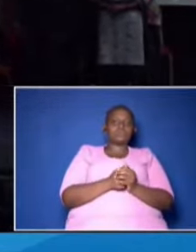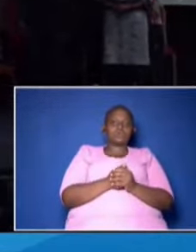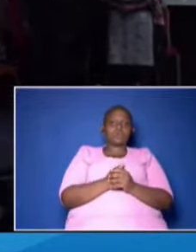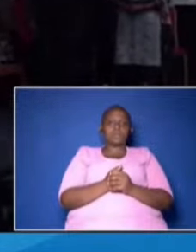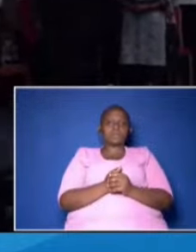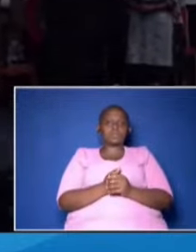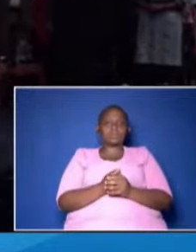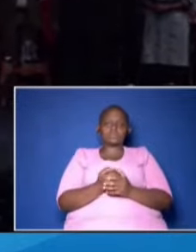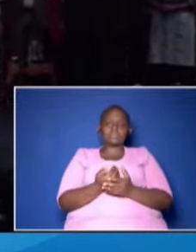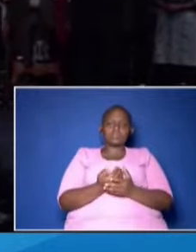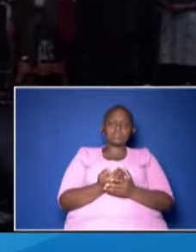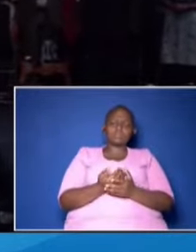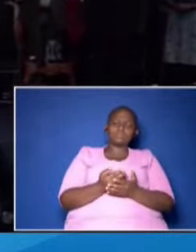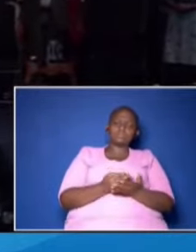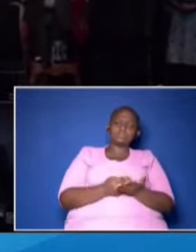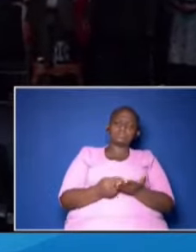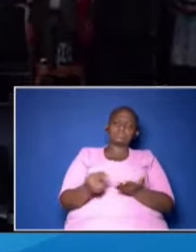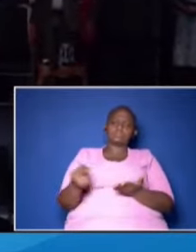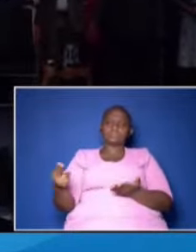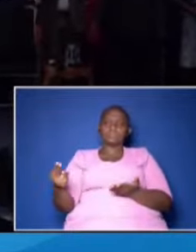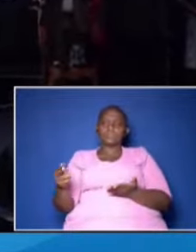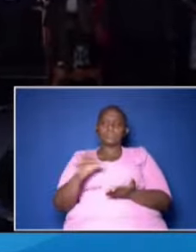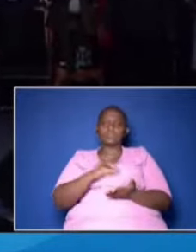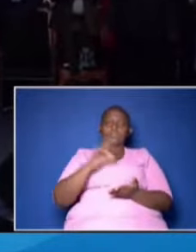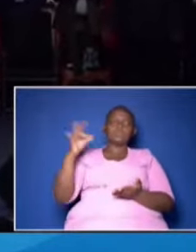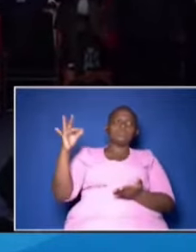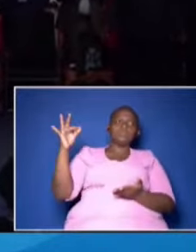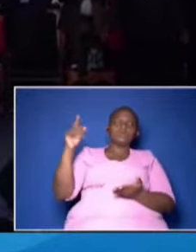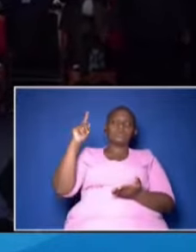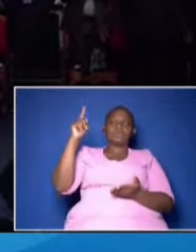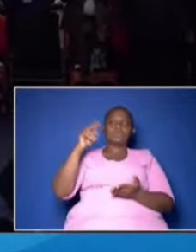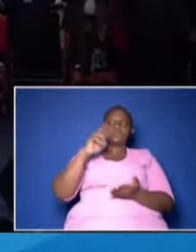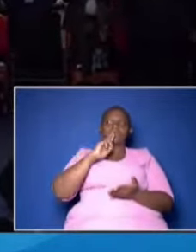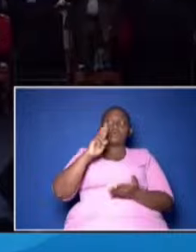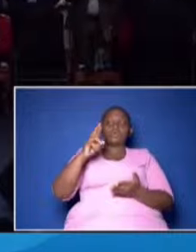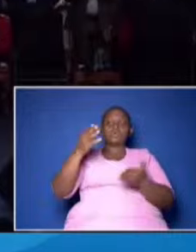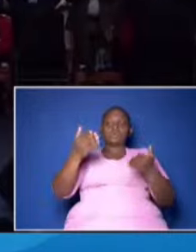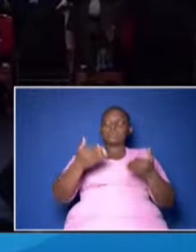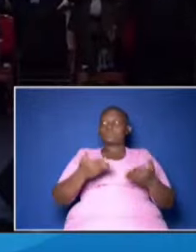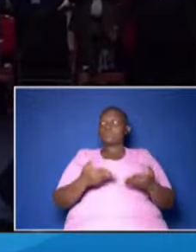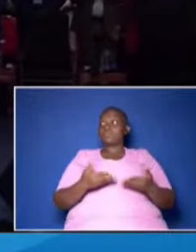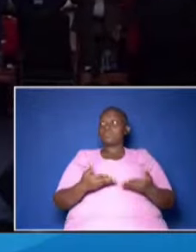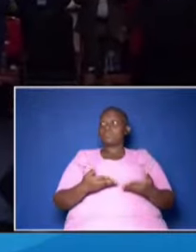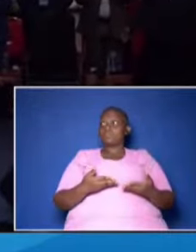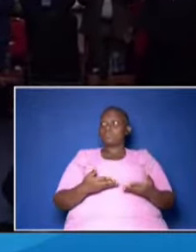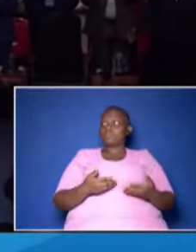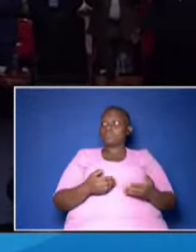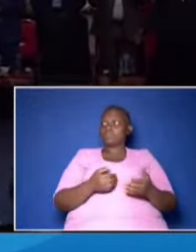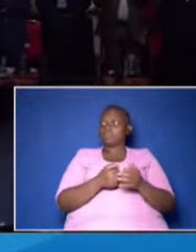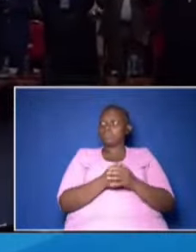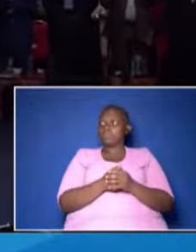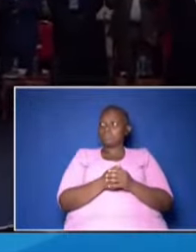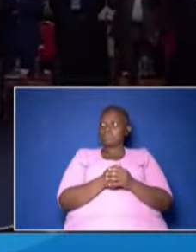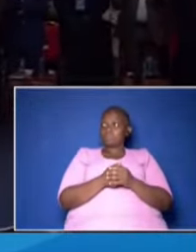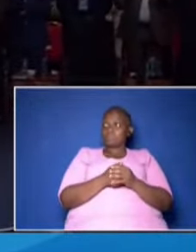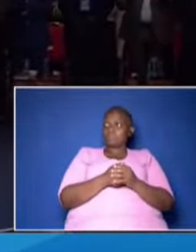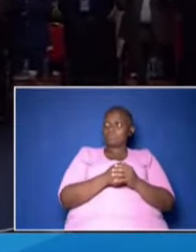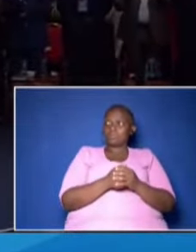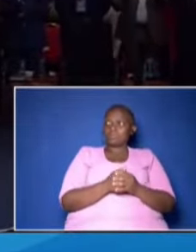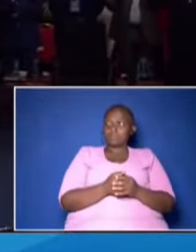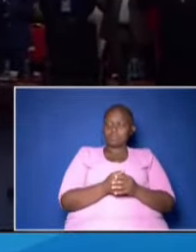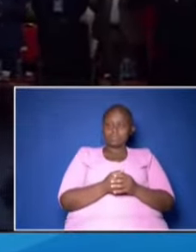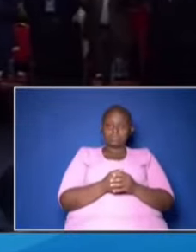welcome in this place sing it choir omn